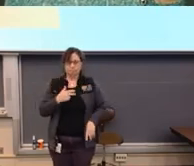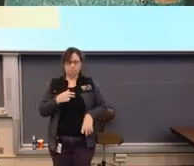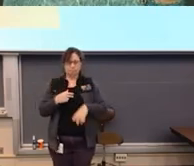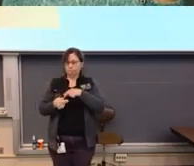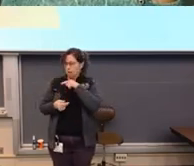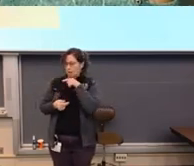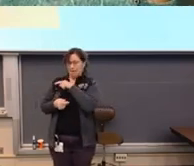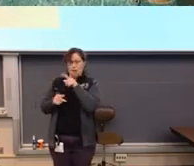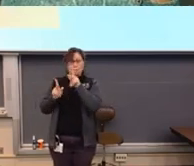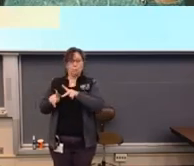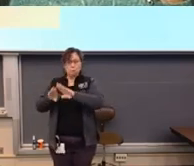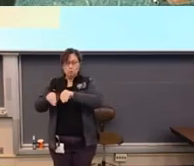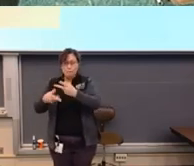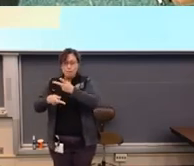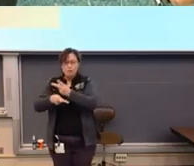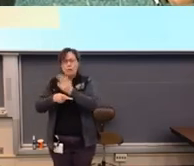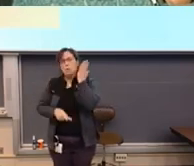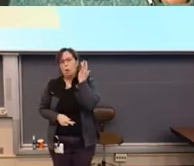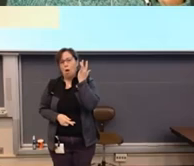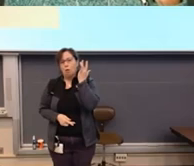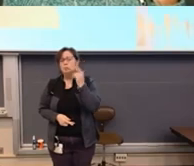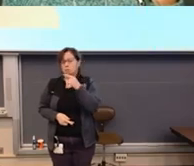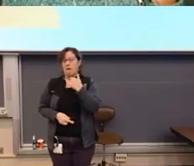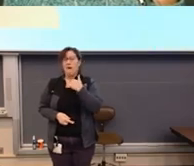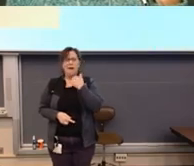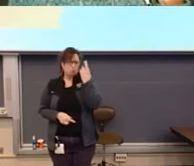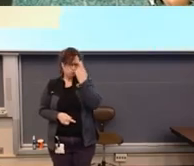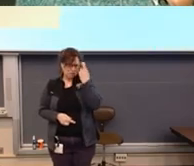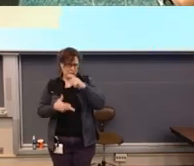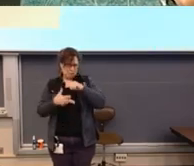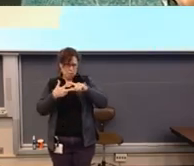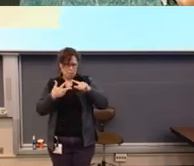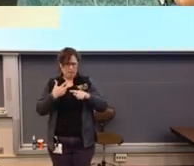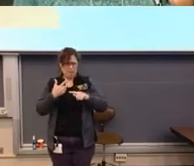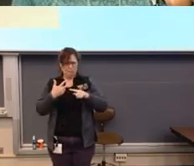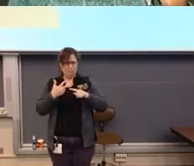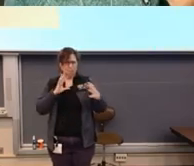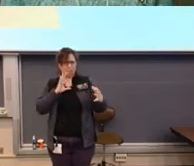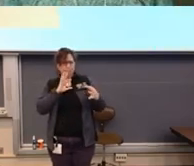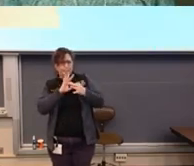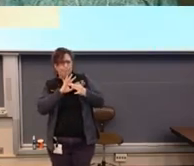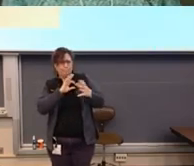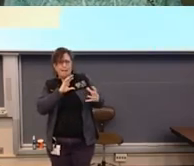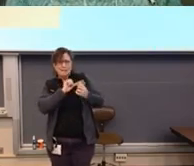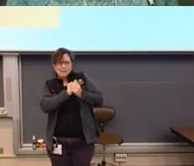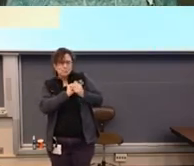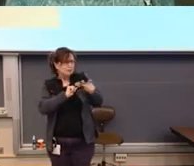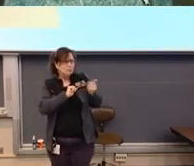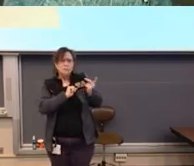care. And there are basically three reasons. The first is attachment, because they love the person with